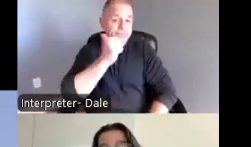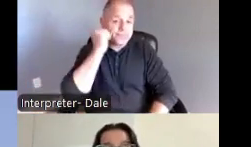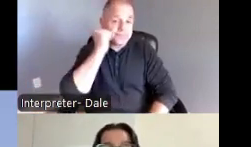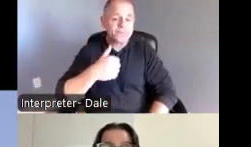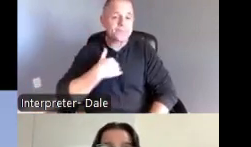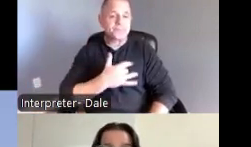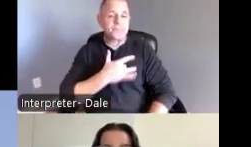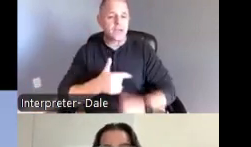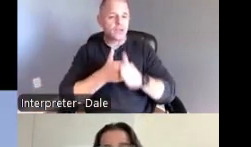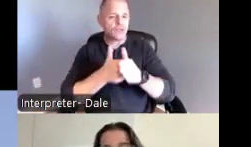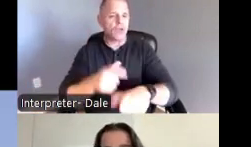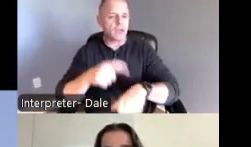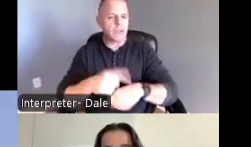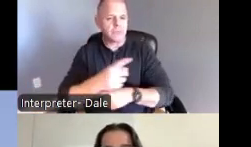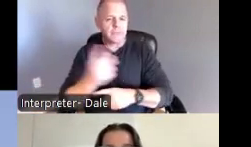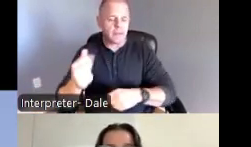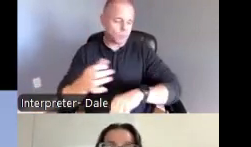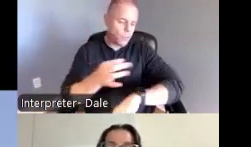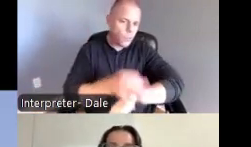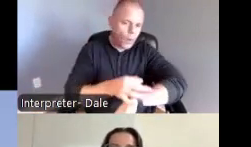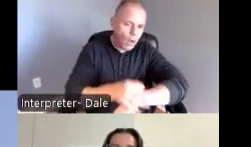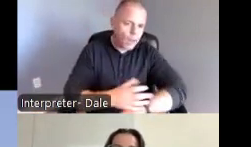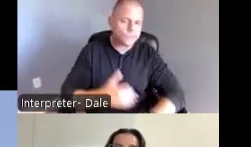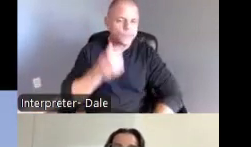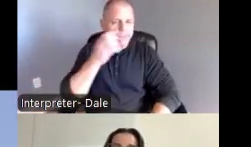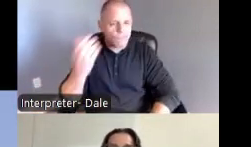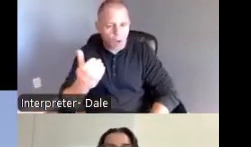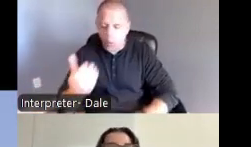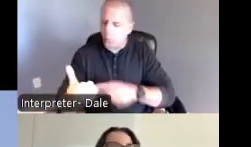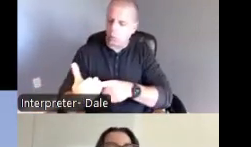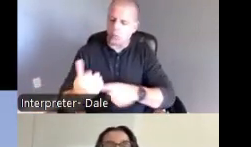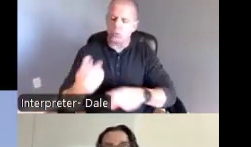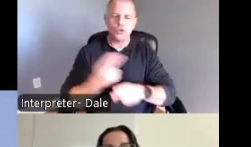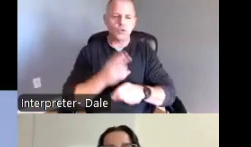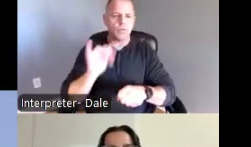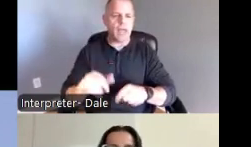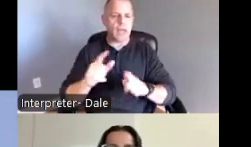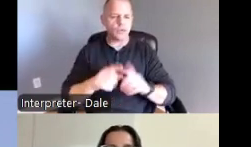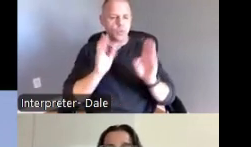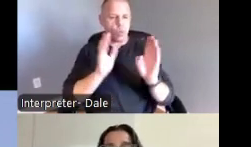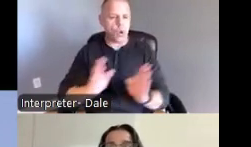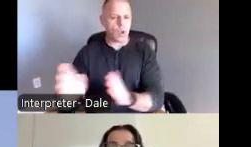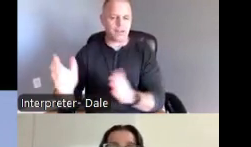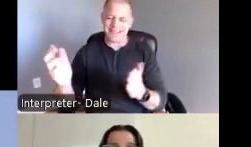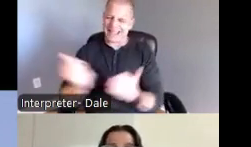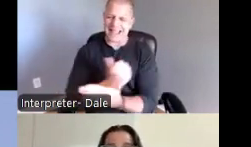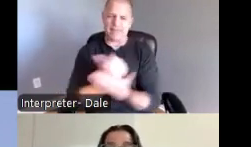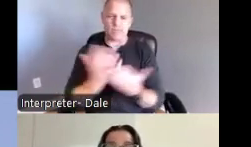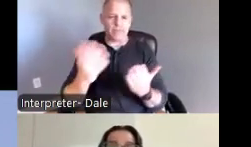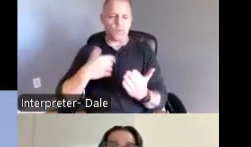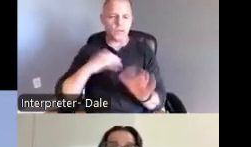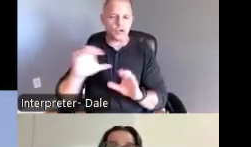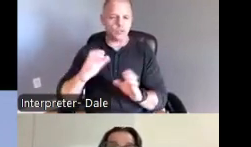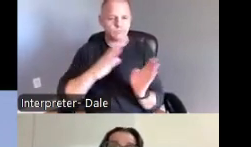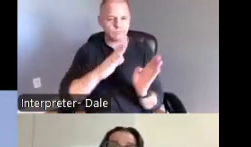of the day with our watches and cell phones and use that to organize like all the activities on